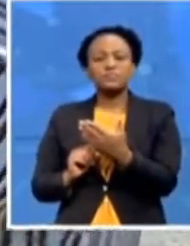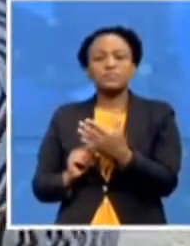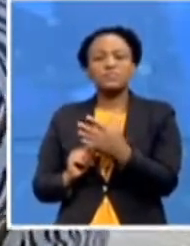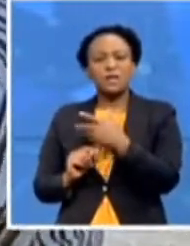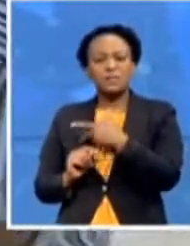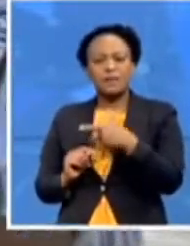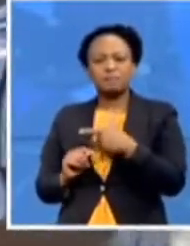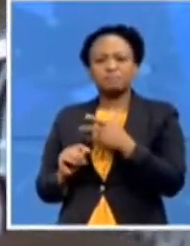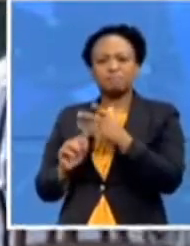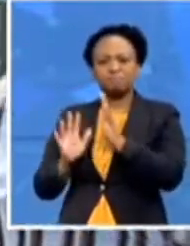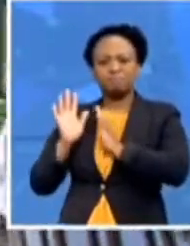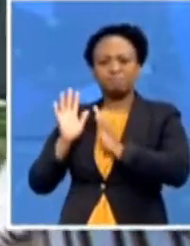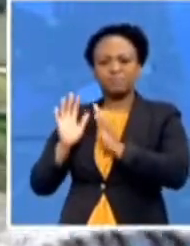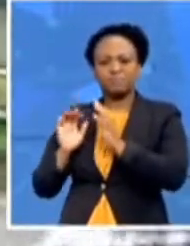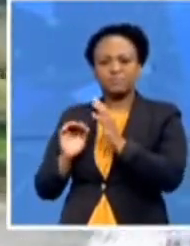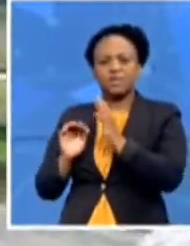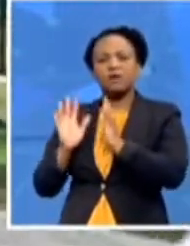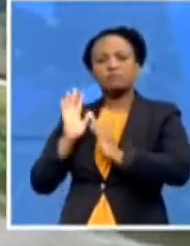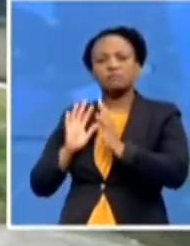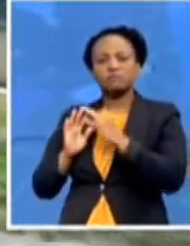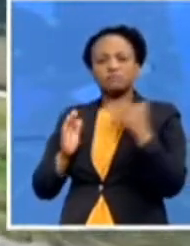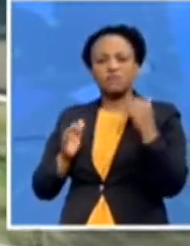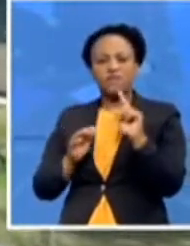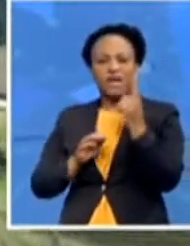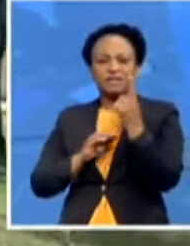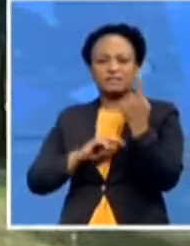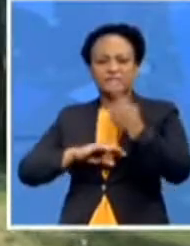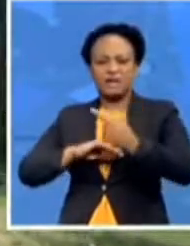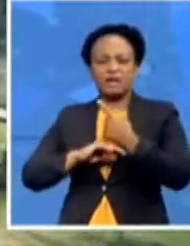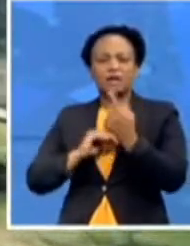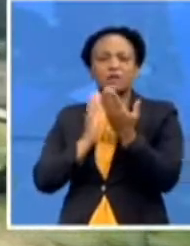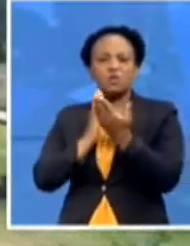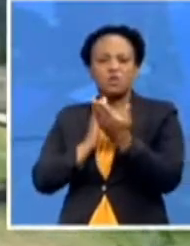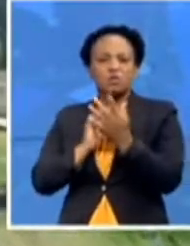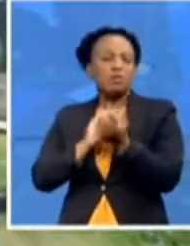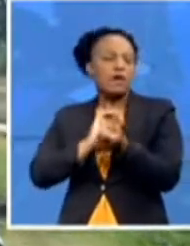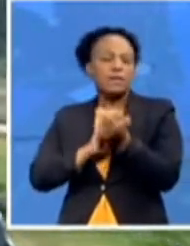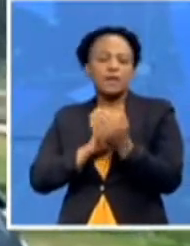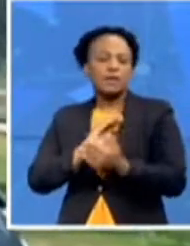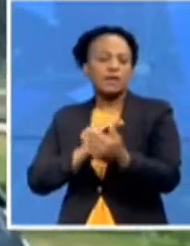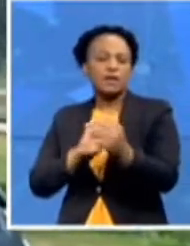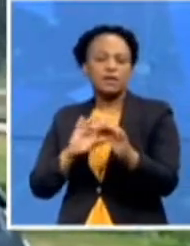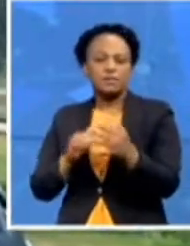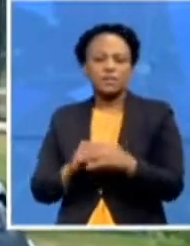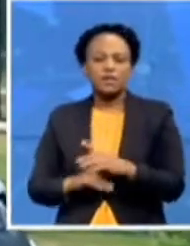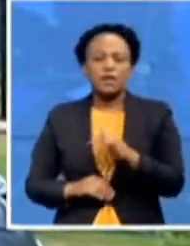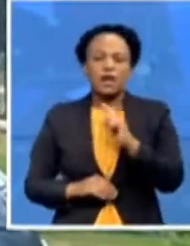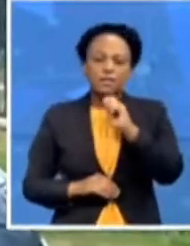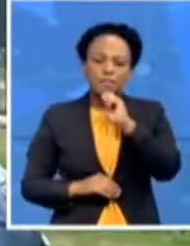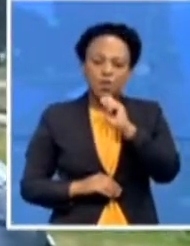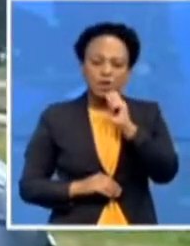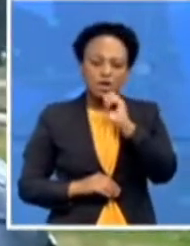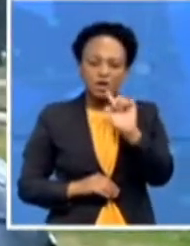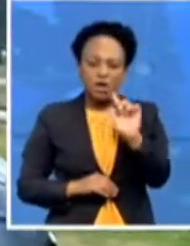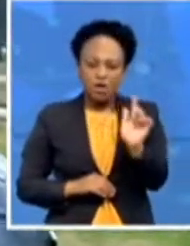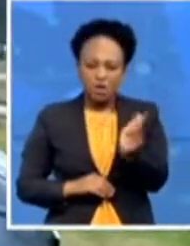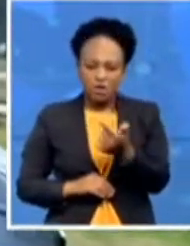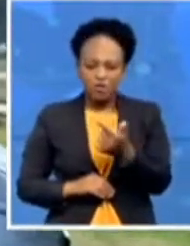thus far? Good morning, listeners. Good morning, everybody. Usually the first day is hectic